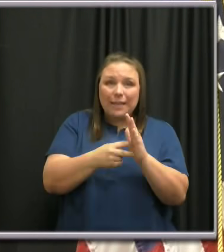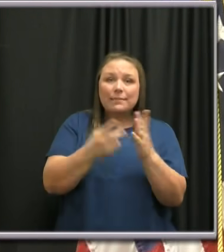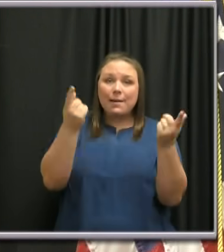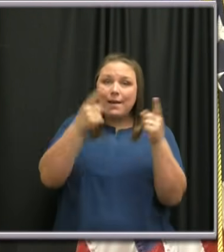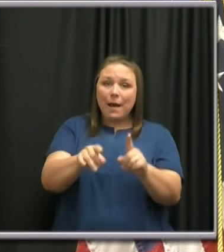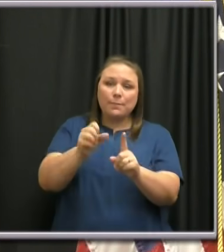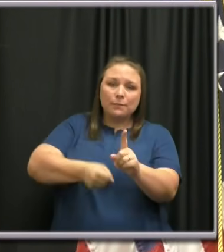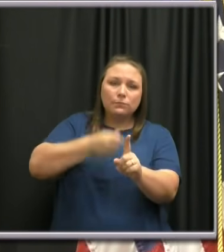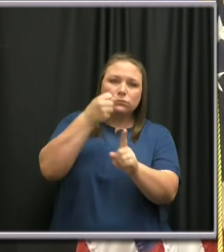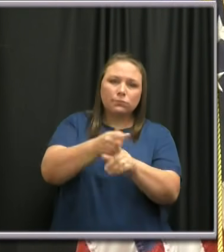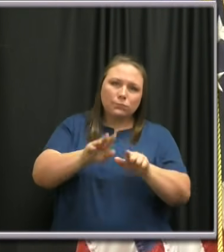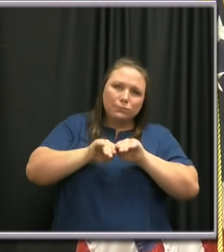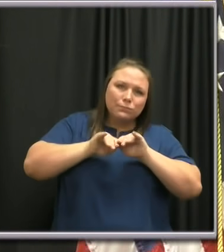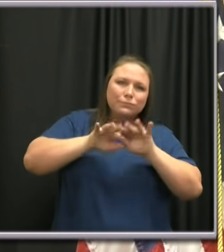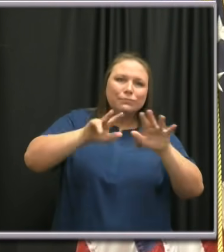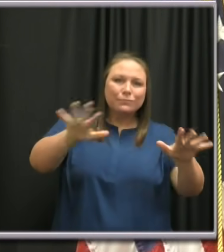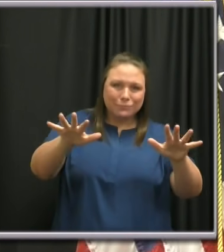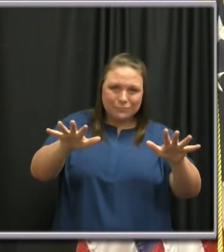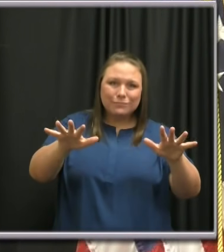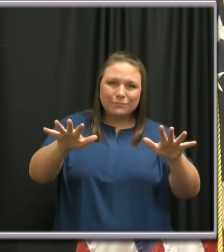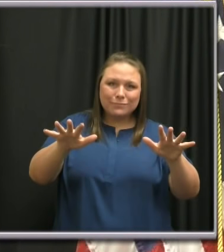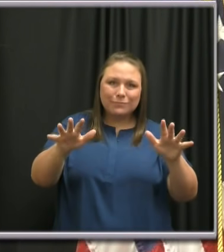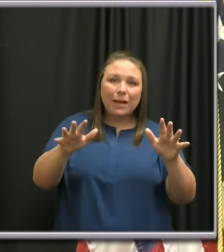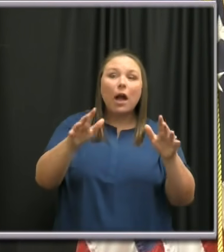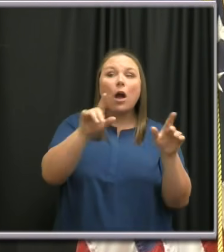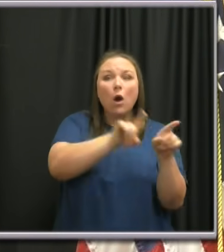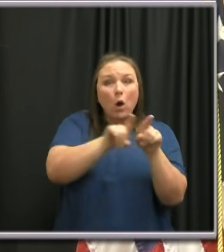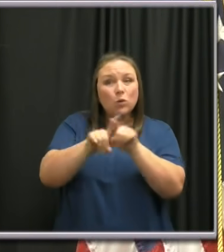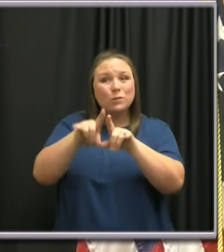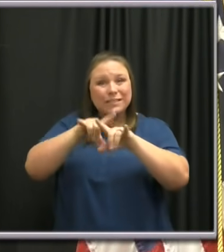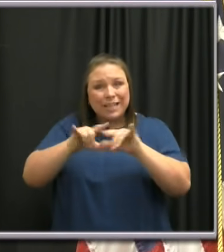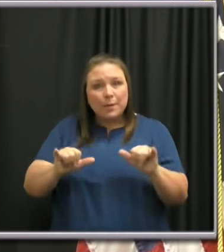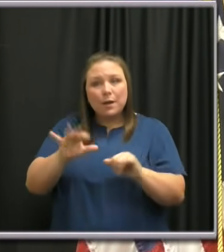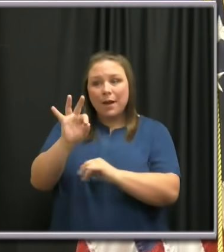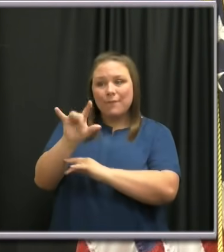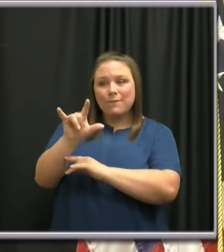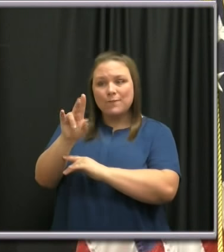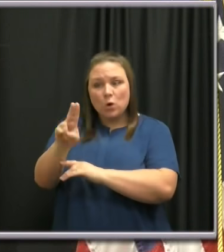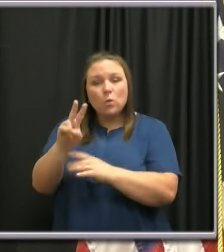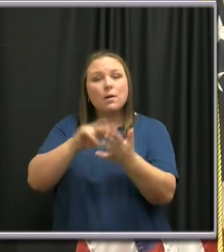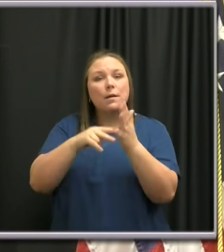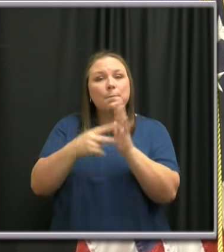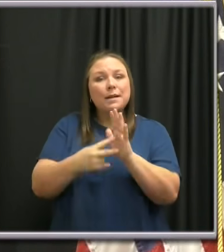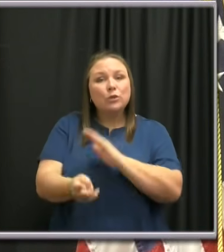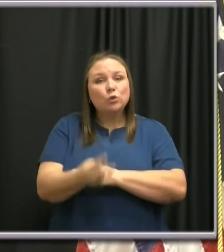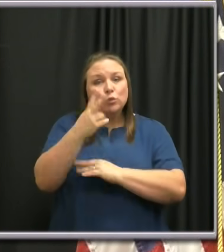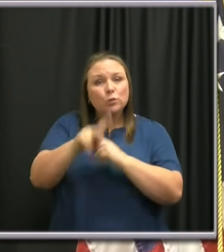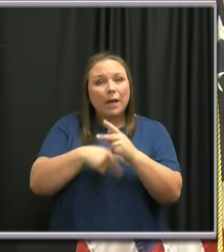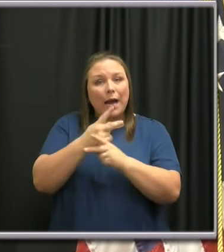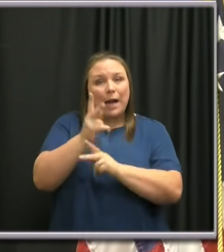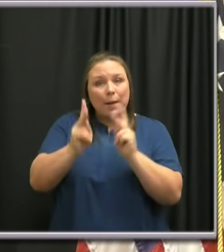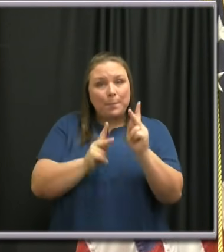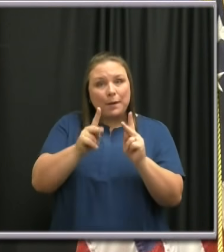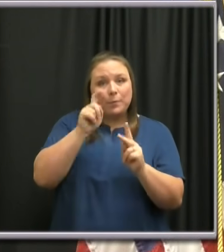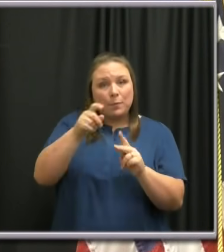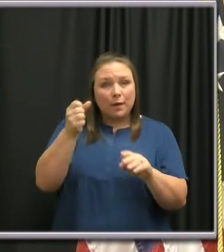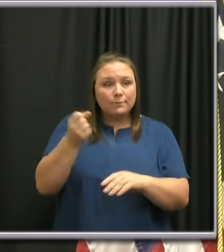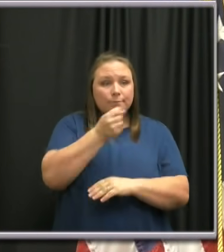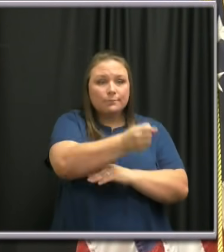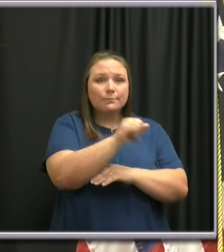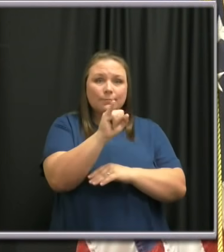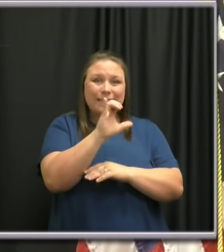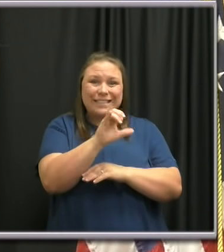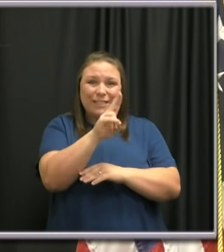COVID-19 while dealing with an outbreak of influenza. That would mean two sets of patients would need ICUs and isolation